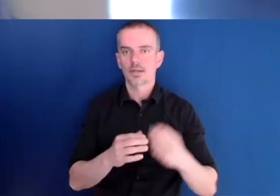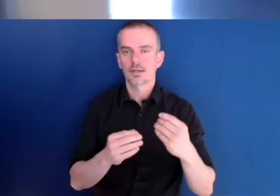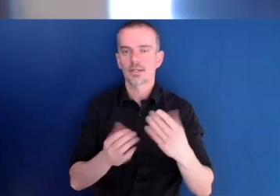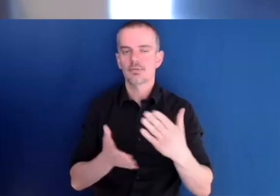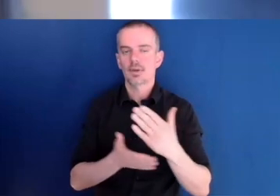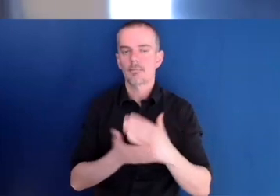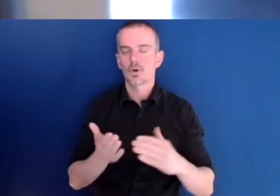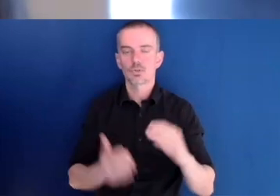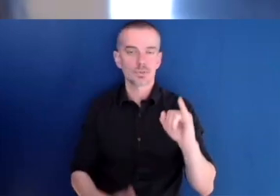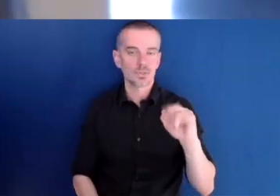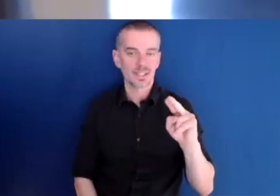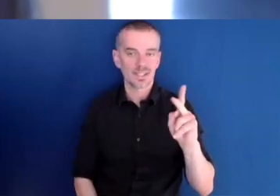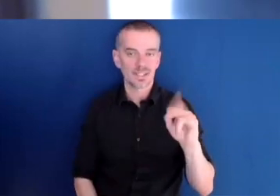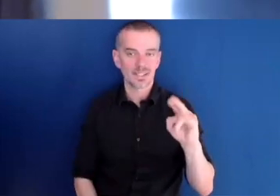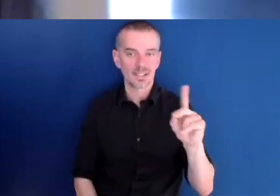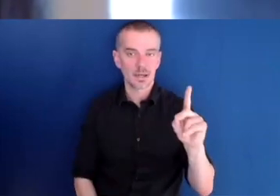in-kind services.